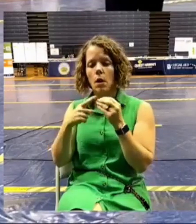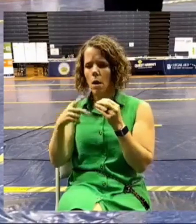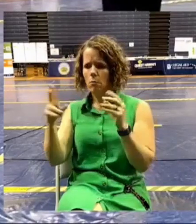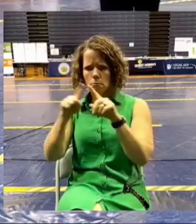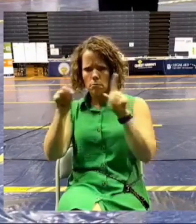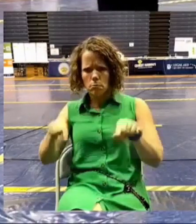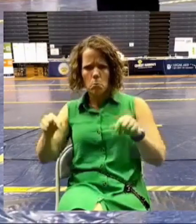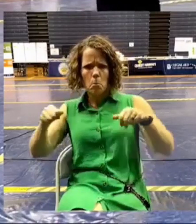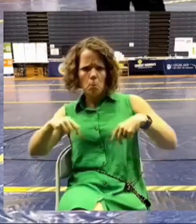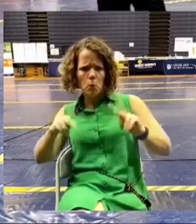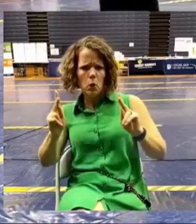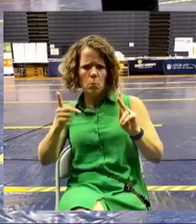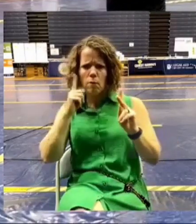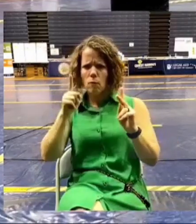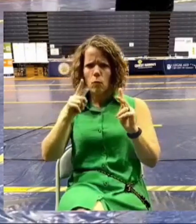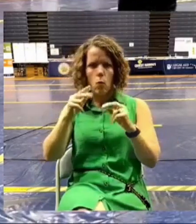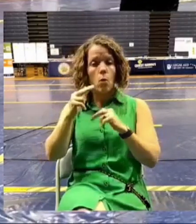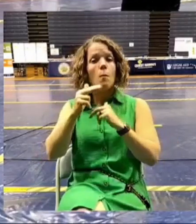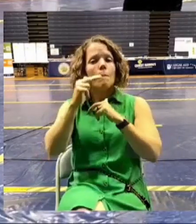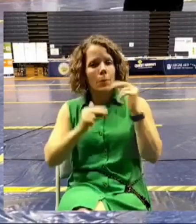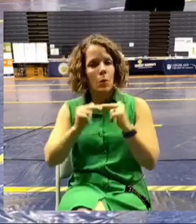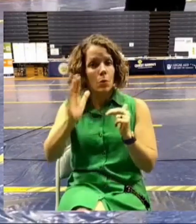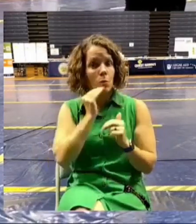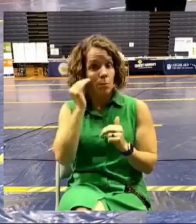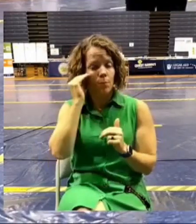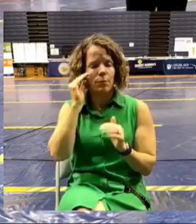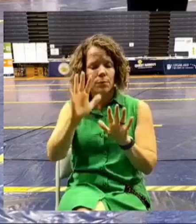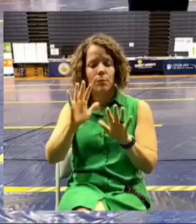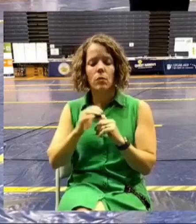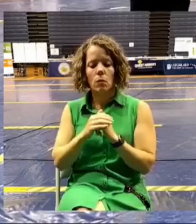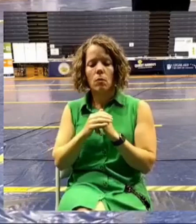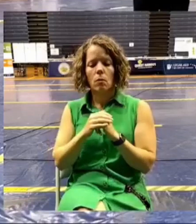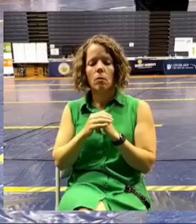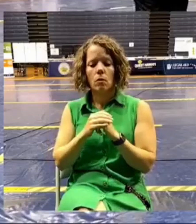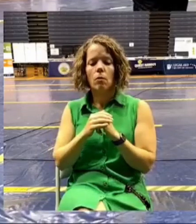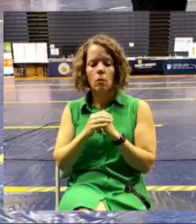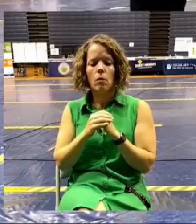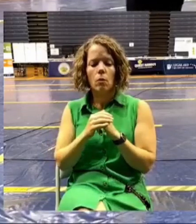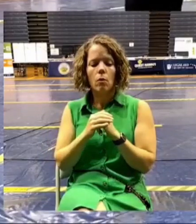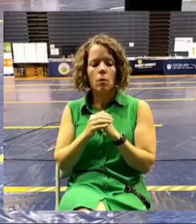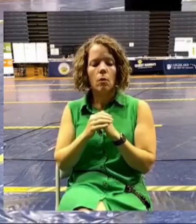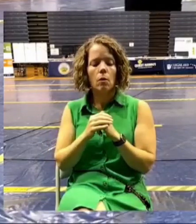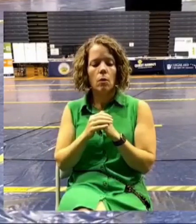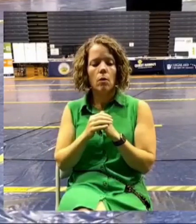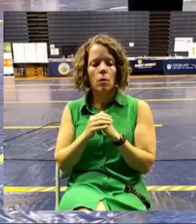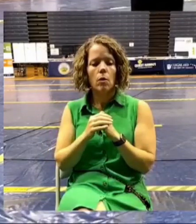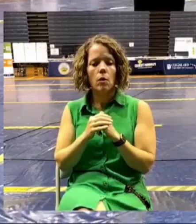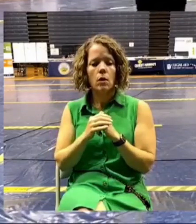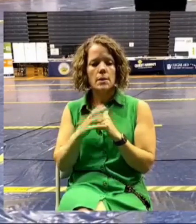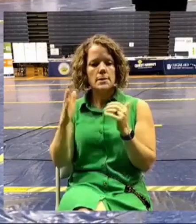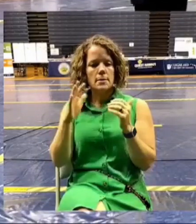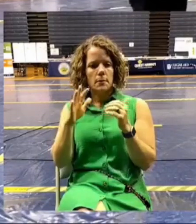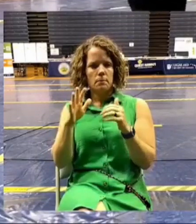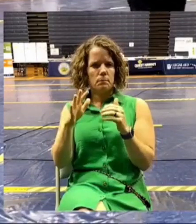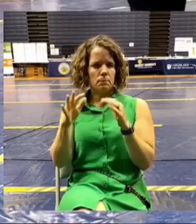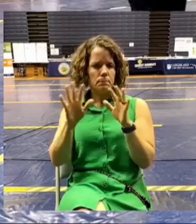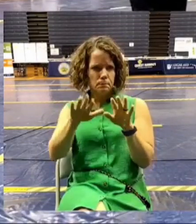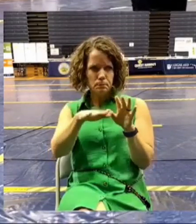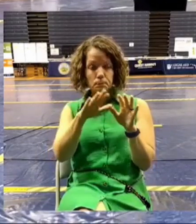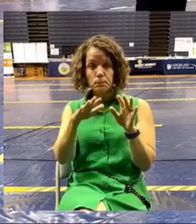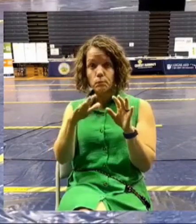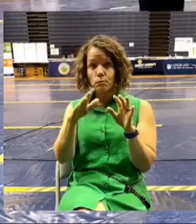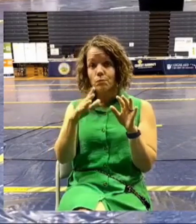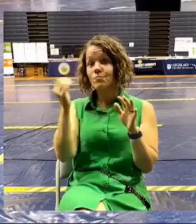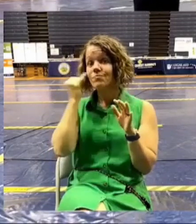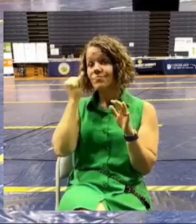your home. One of the things we're hoping to do, and I'm just telling you guys this as a preview, I don't know when this is gonna start to happen, is if we